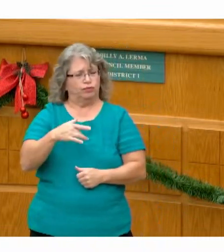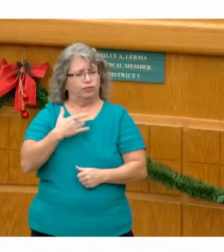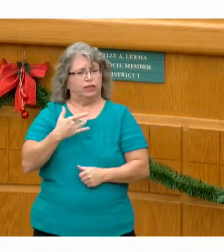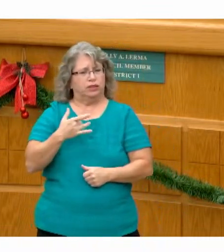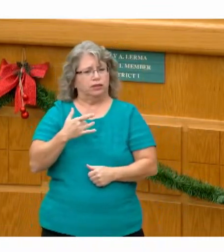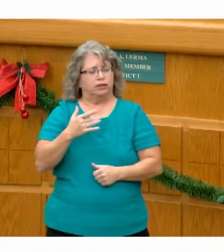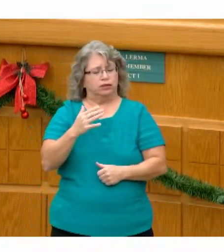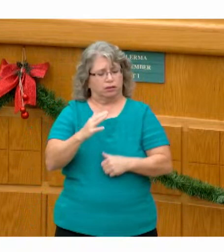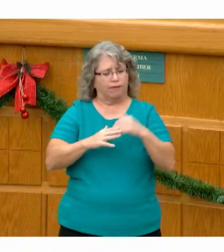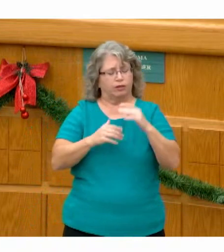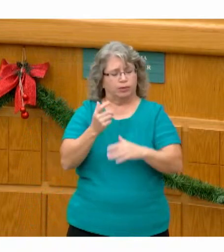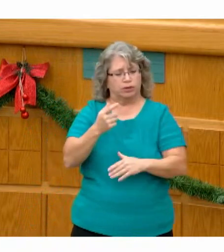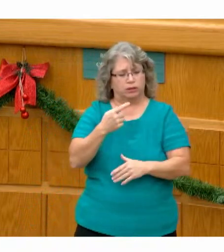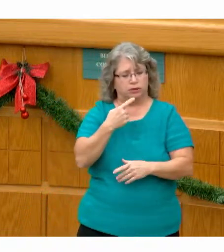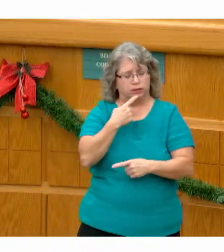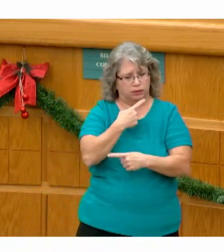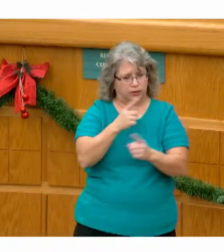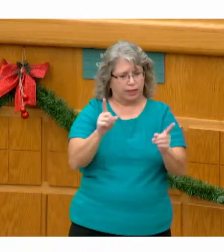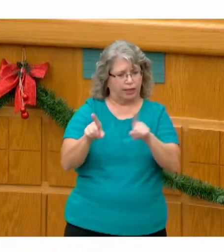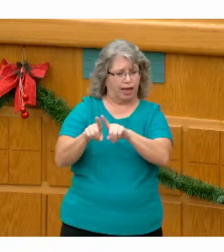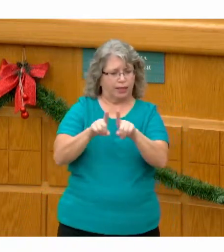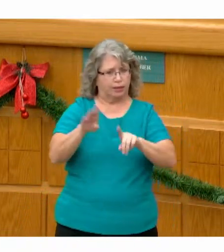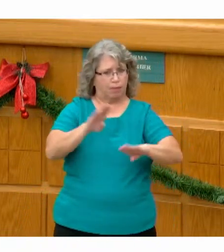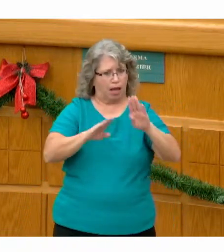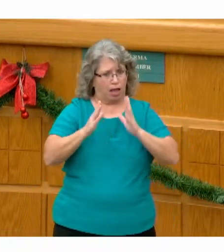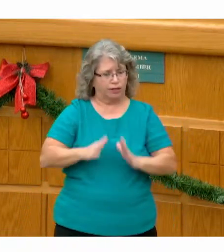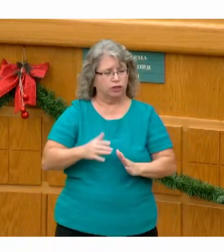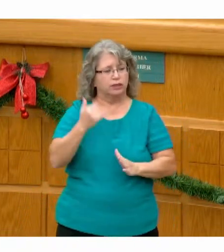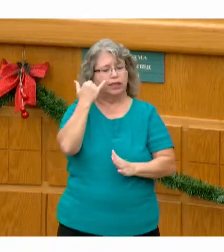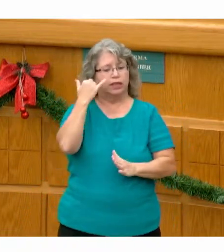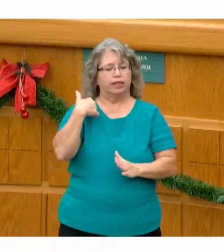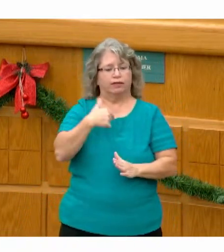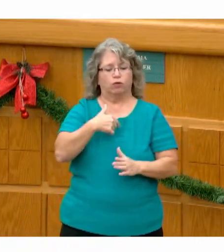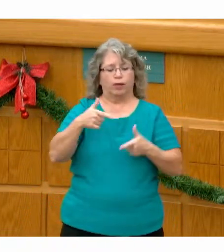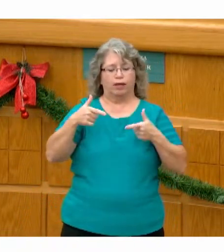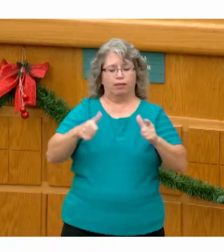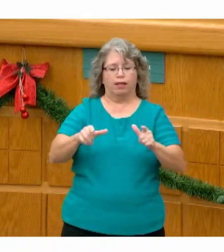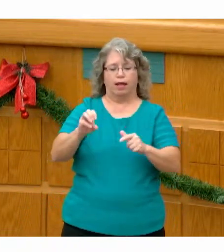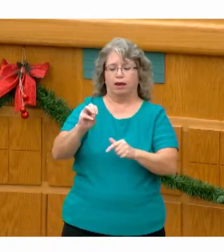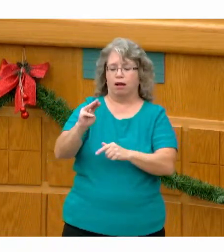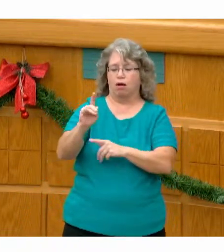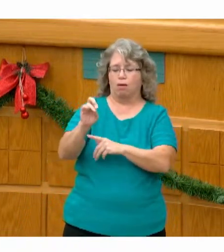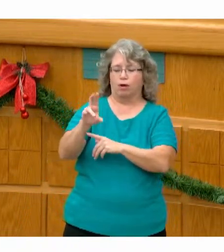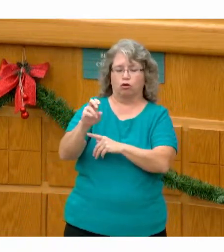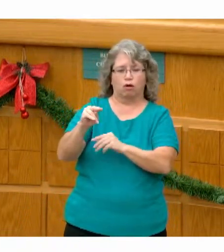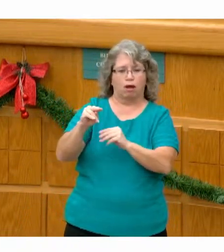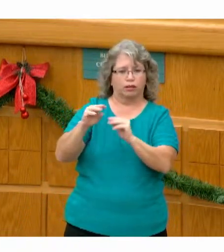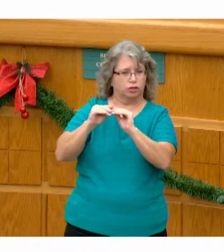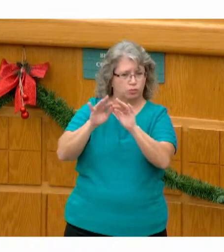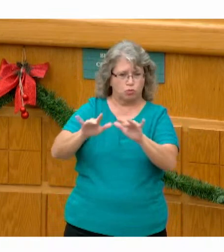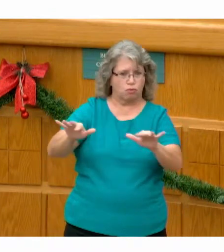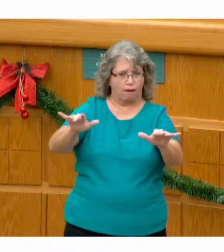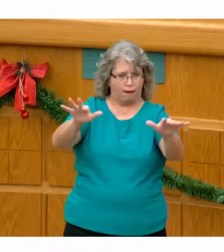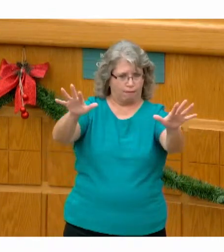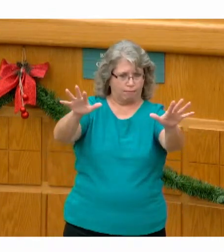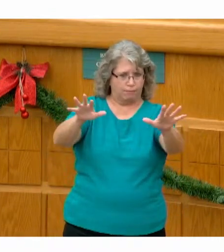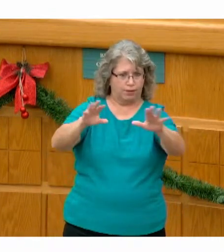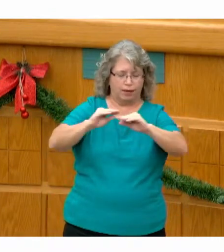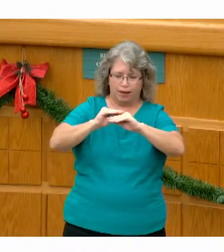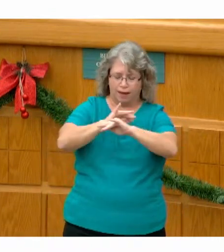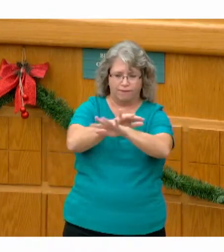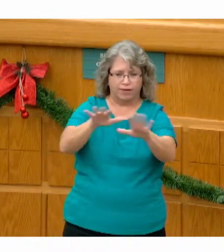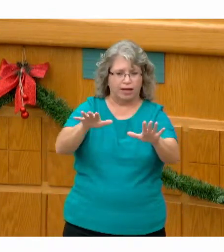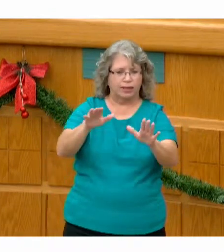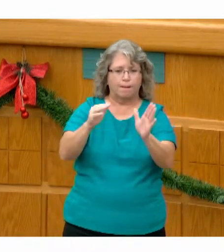let the Omicron wave spread around the world and infect millions and millions of people, there's going to be another variant that